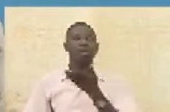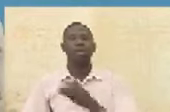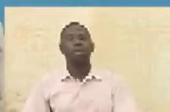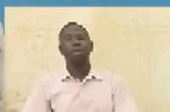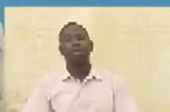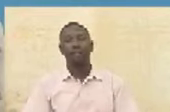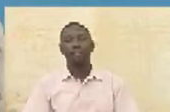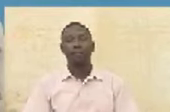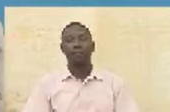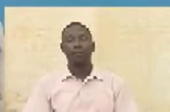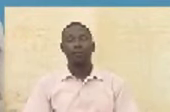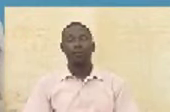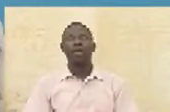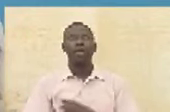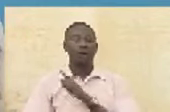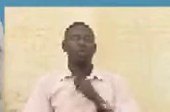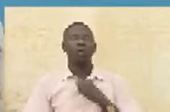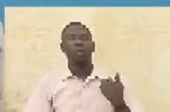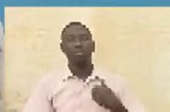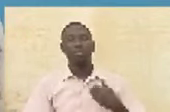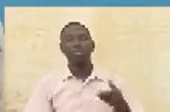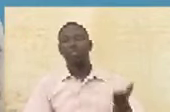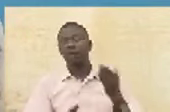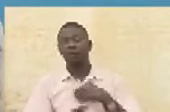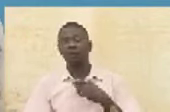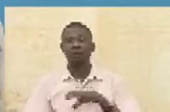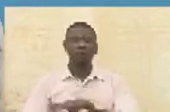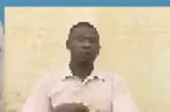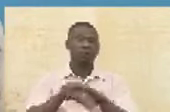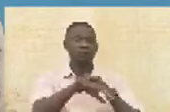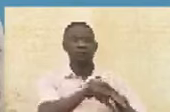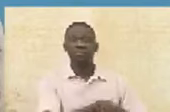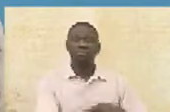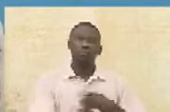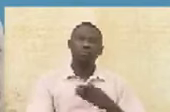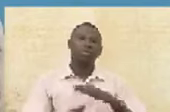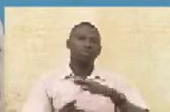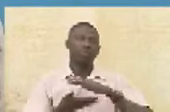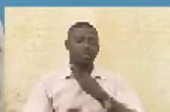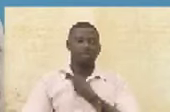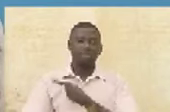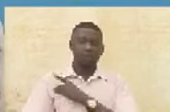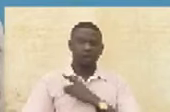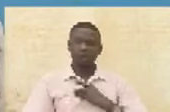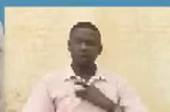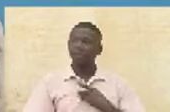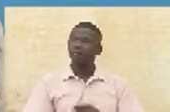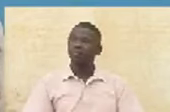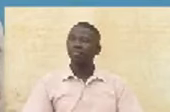were. So our people came and took us to the place where we can have treatment.